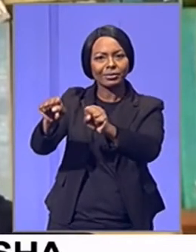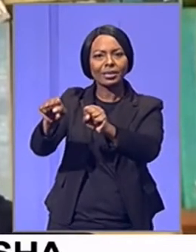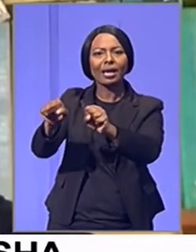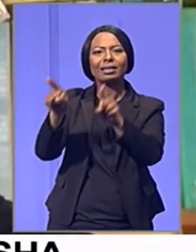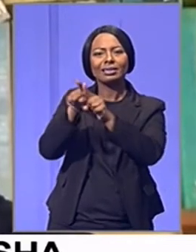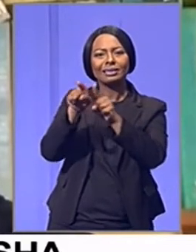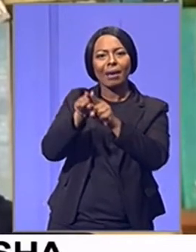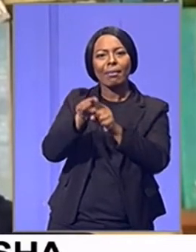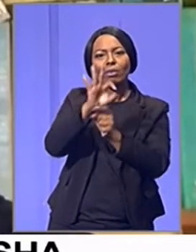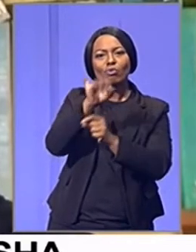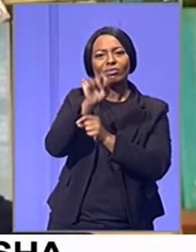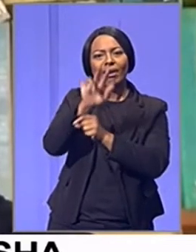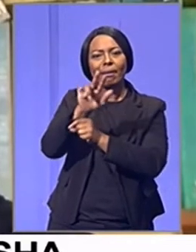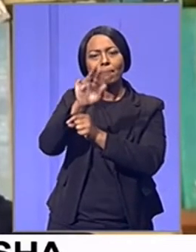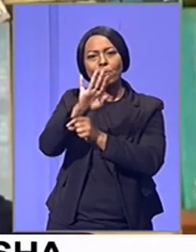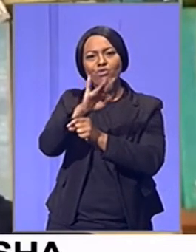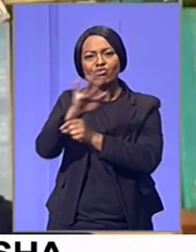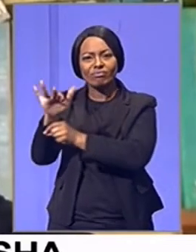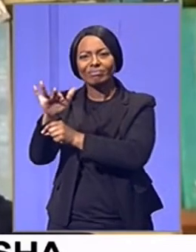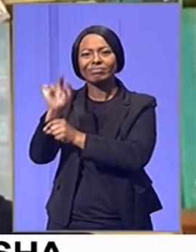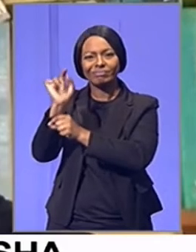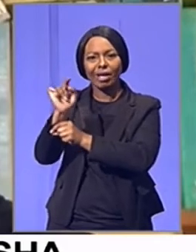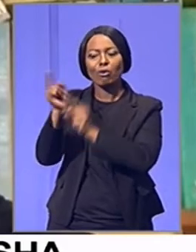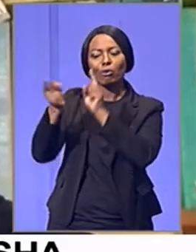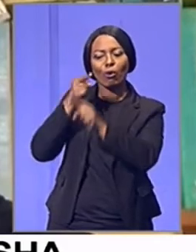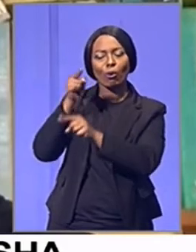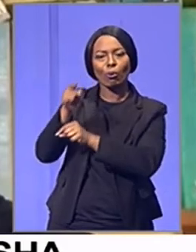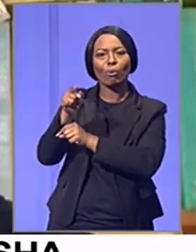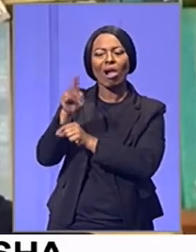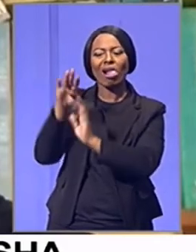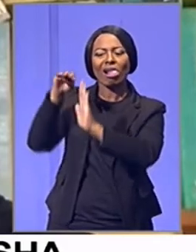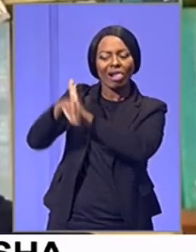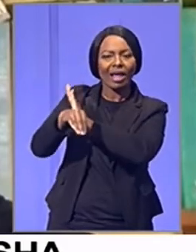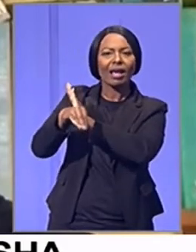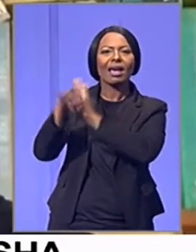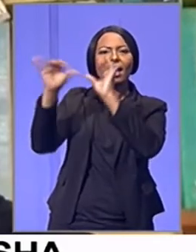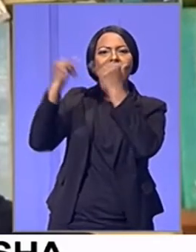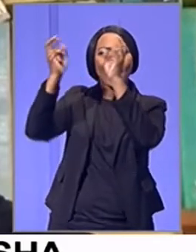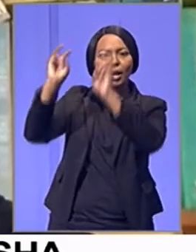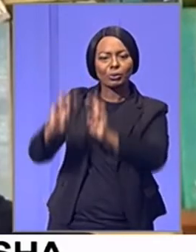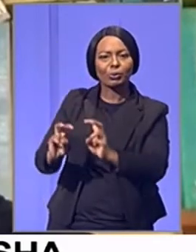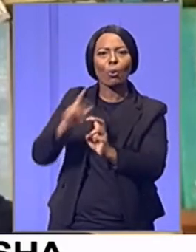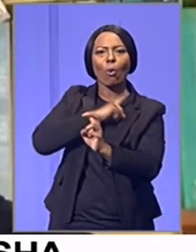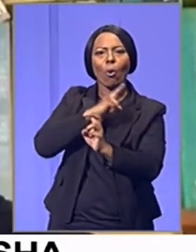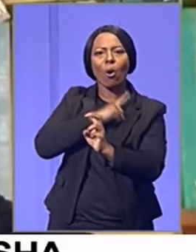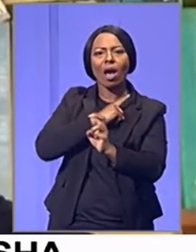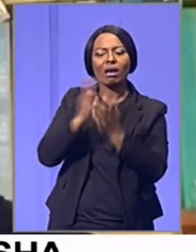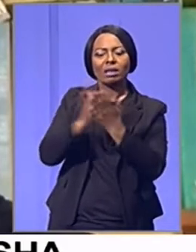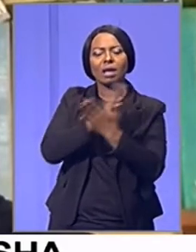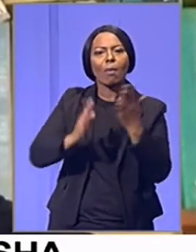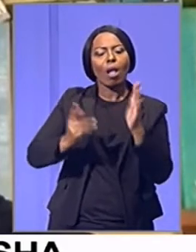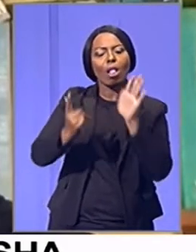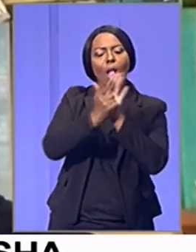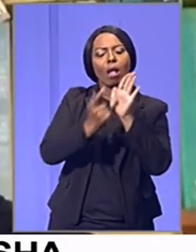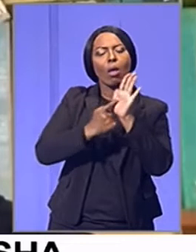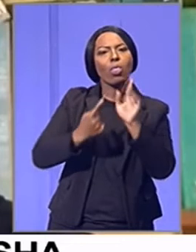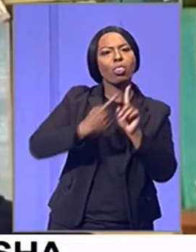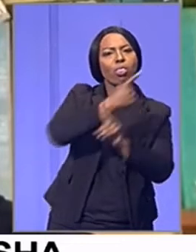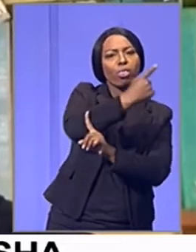3.8 billion rands in damages suffered by Eskom due to unlawful actions by those implicated in state